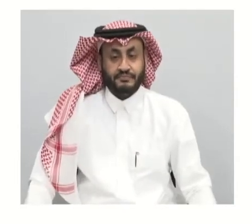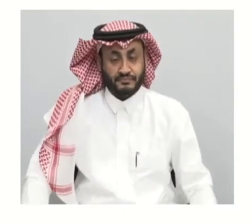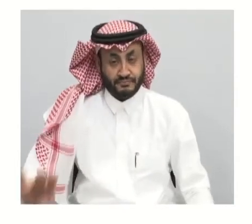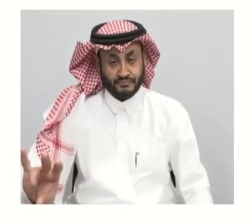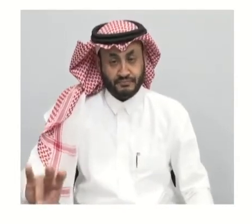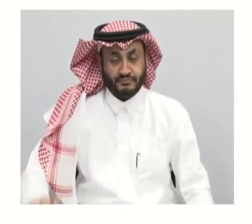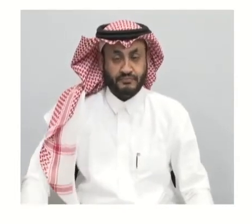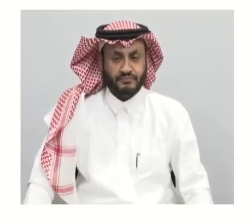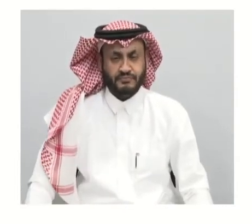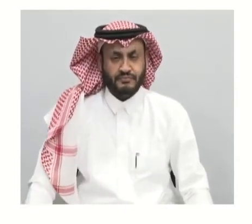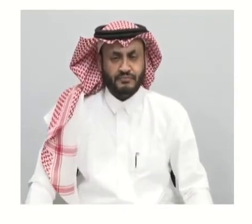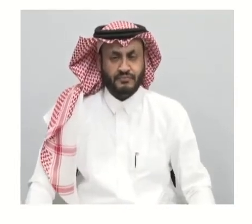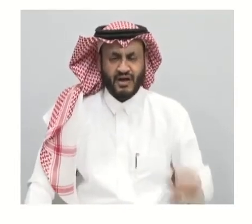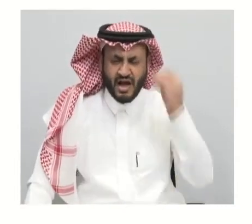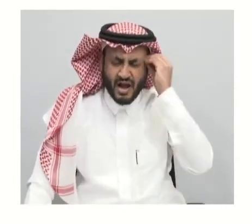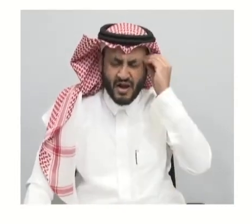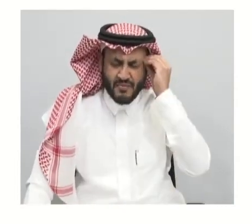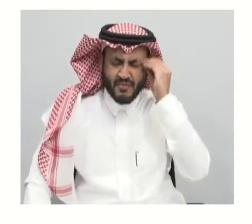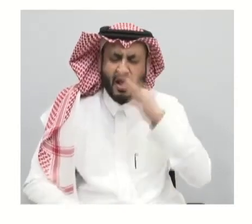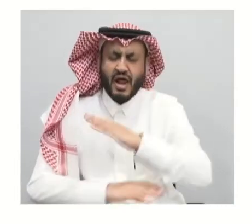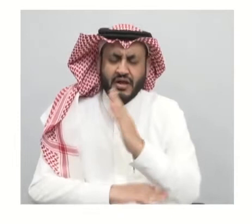Seven. Oh, I'm terribly sorry.